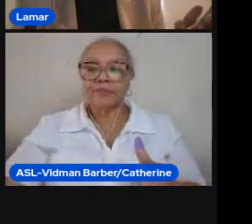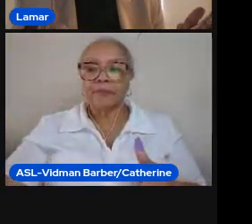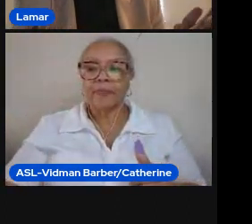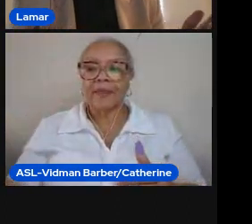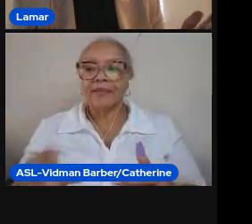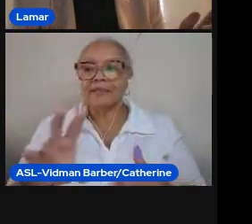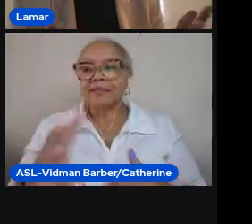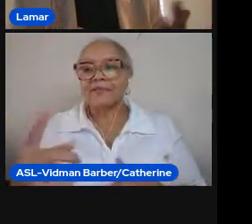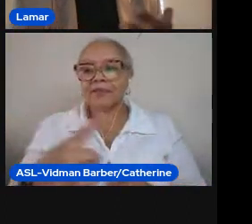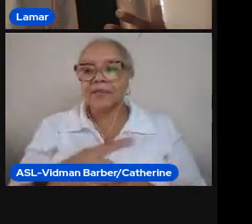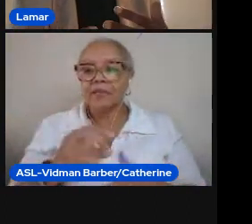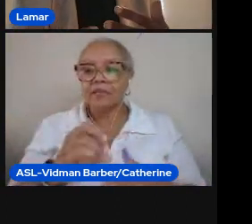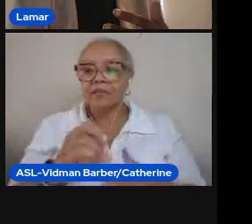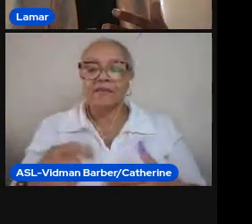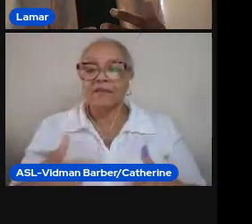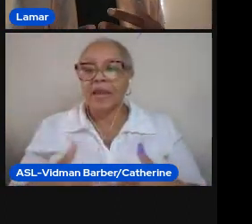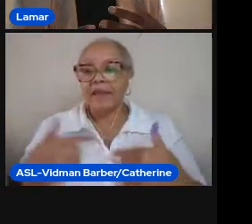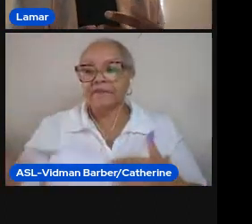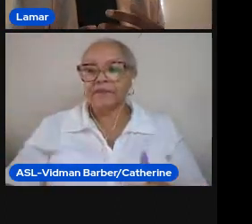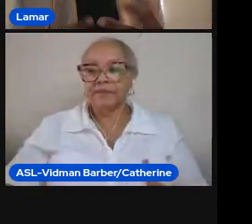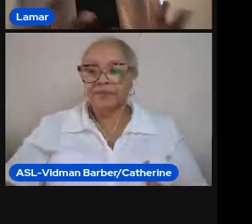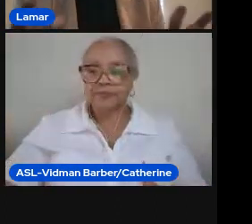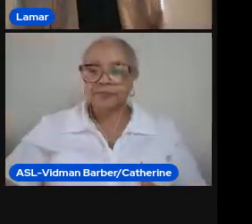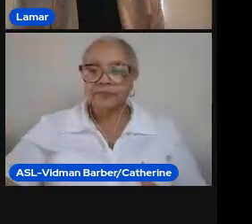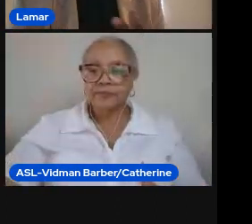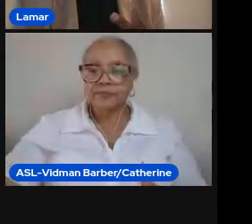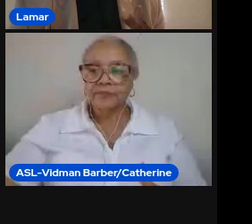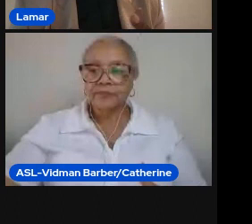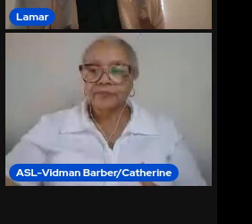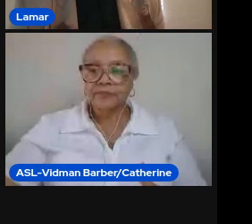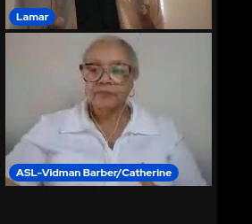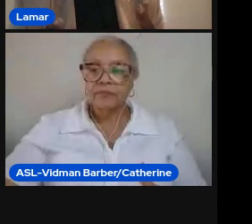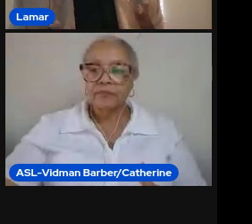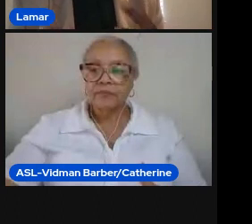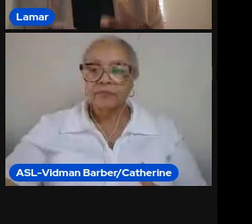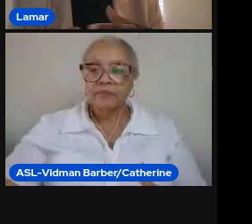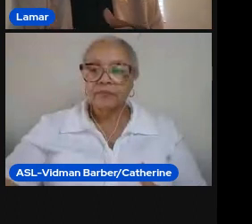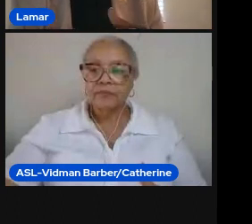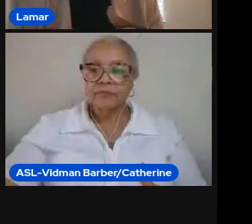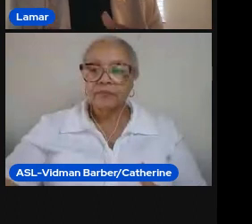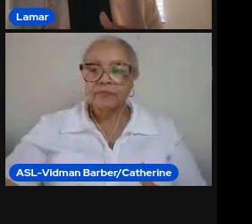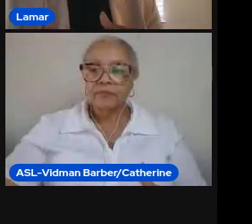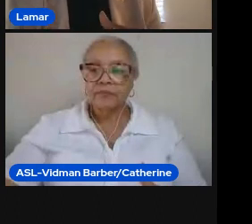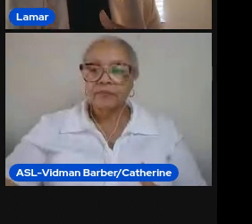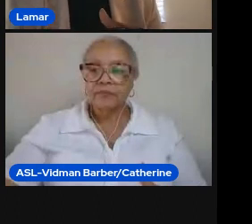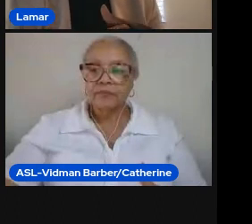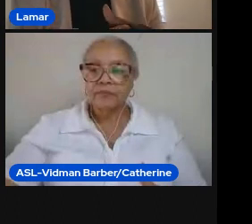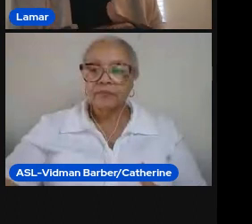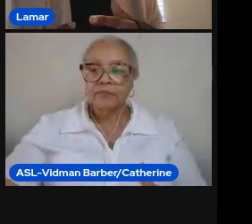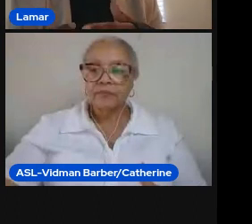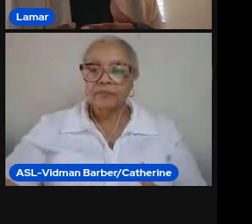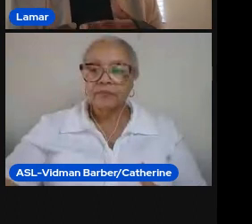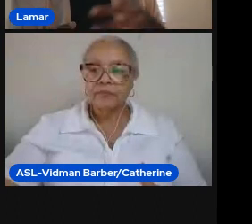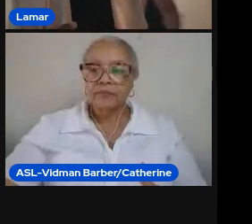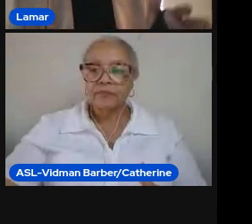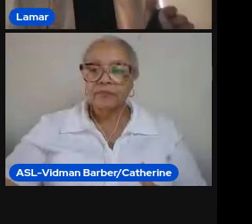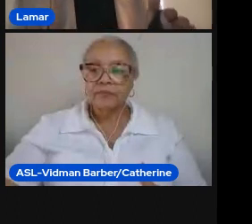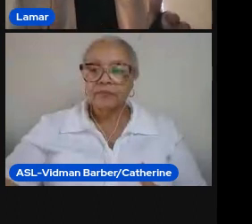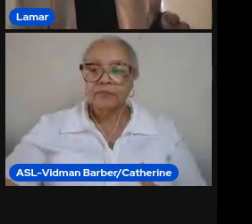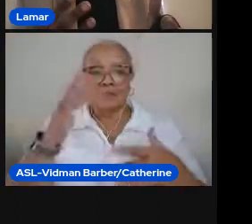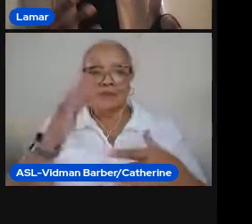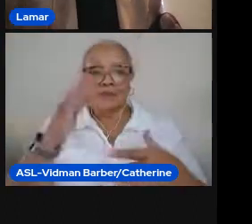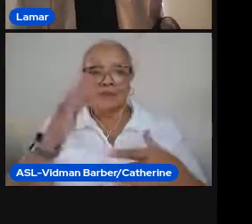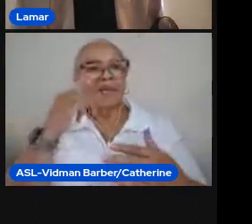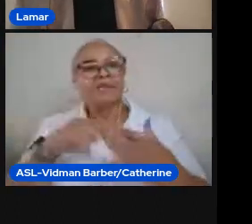7 days of life. But there has been no decrease in the late onset diseases, such as those